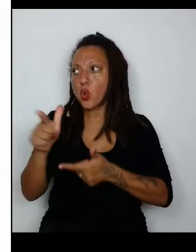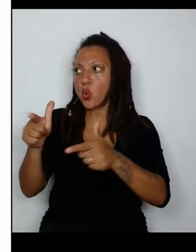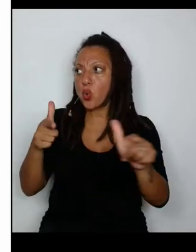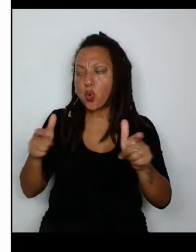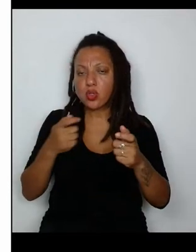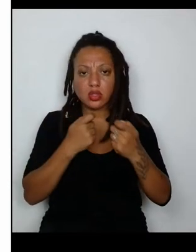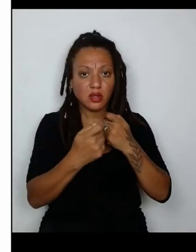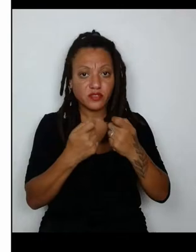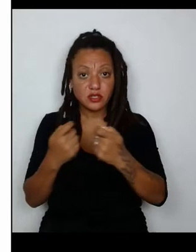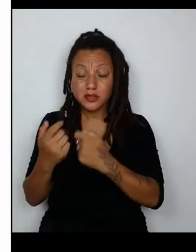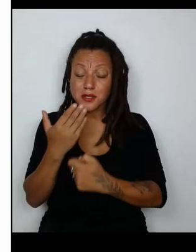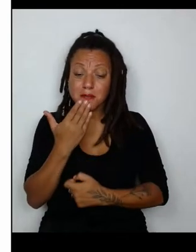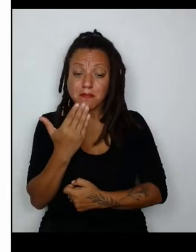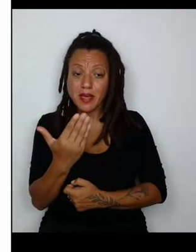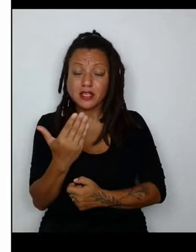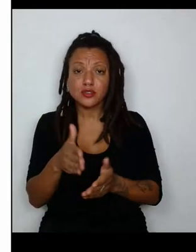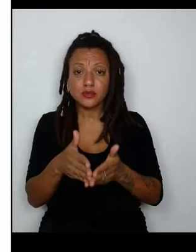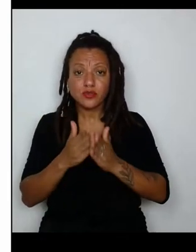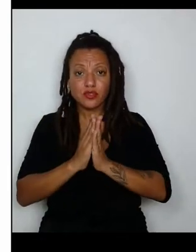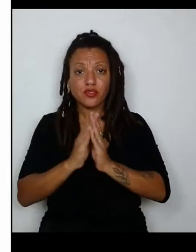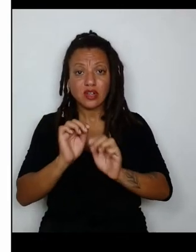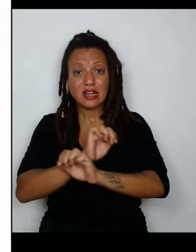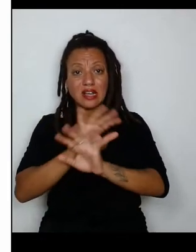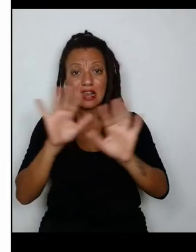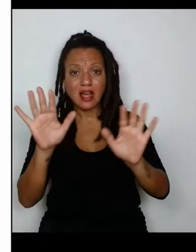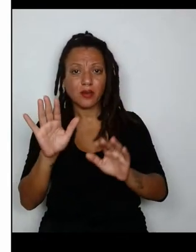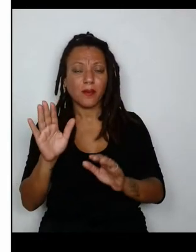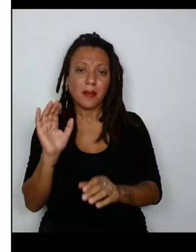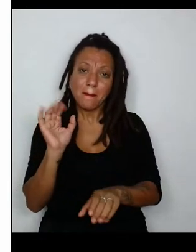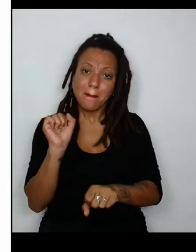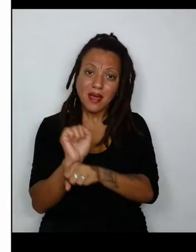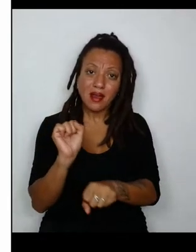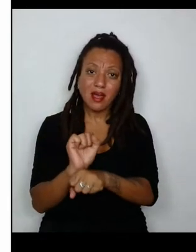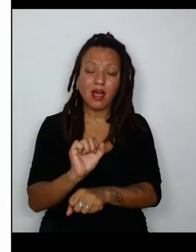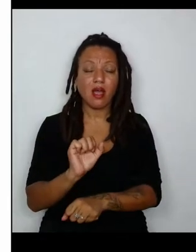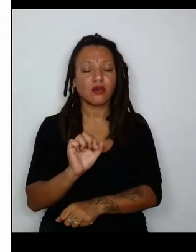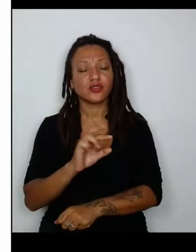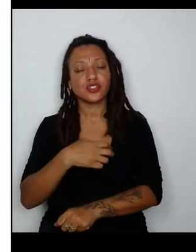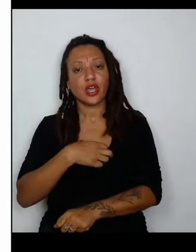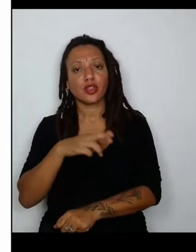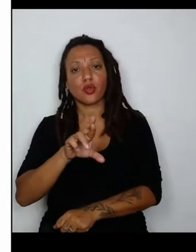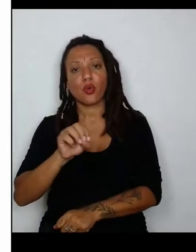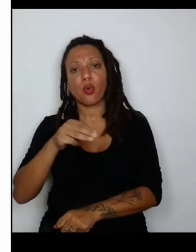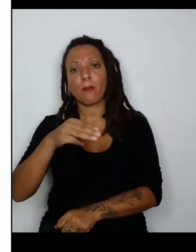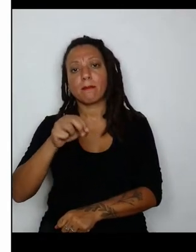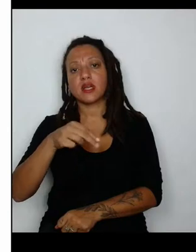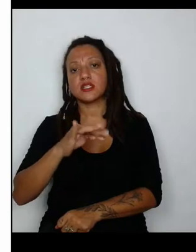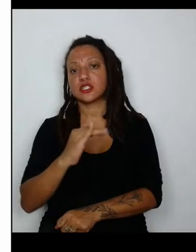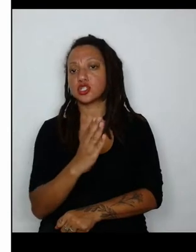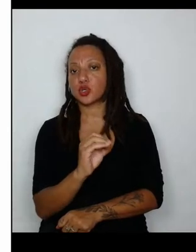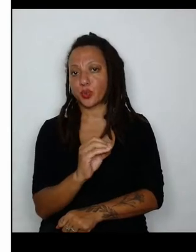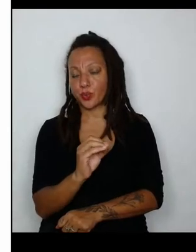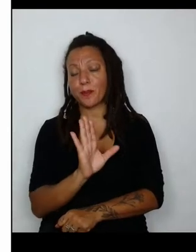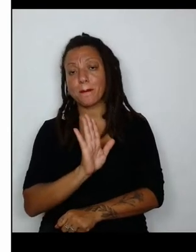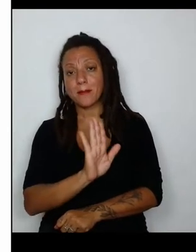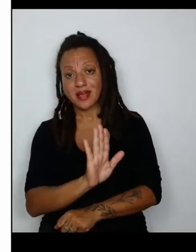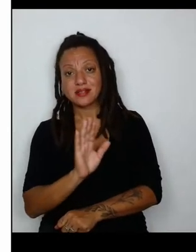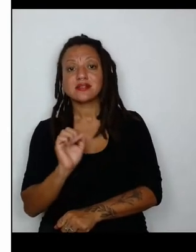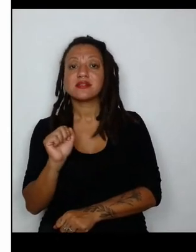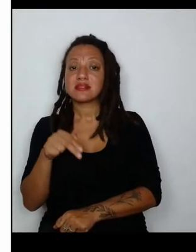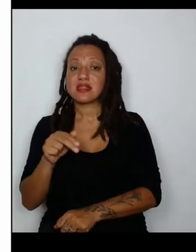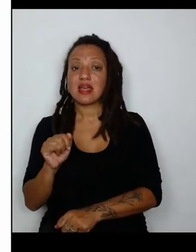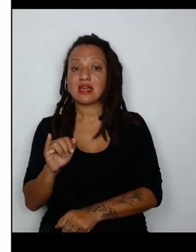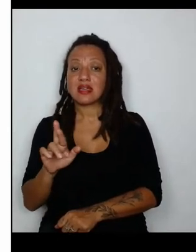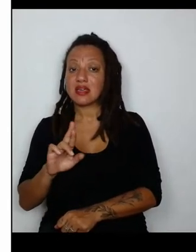gauguin's history while maieri does not fully respond to the question posed in the headline she does quote the danish